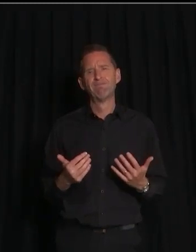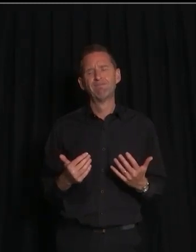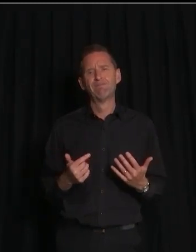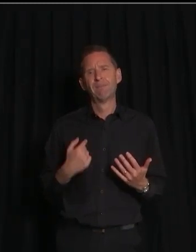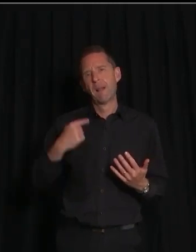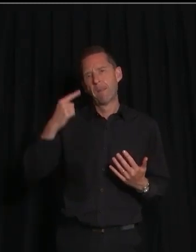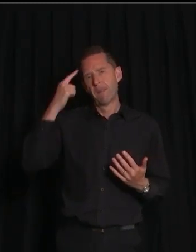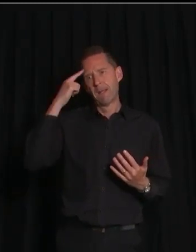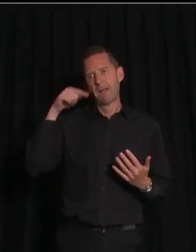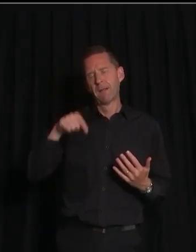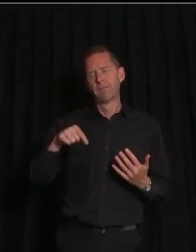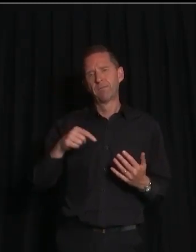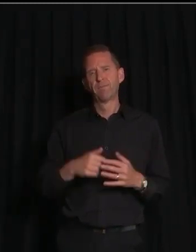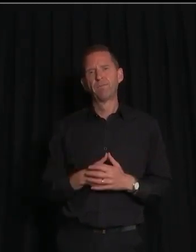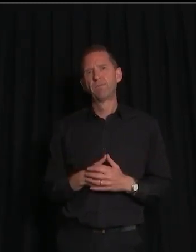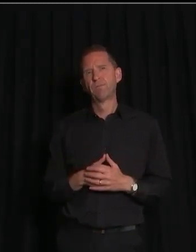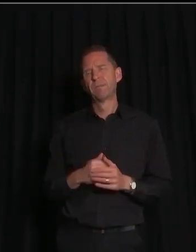really gets carried away.